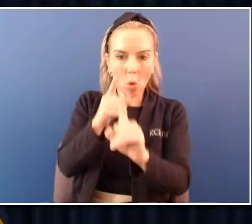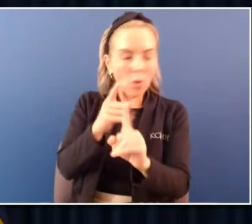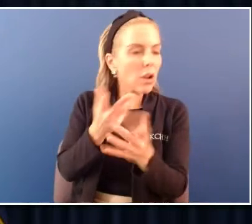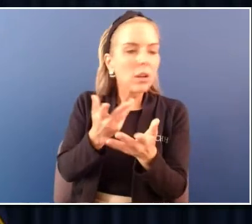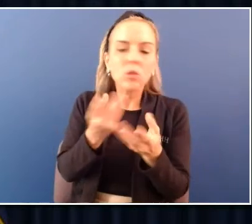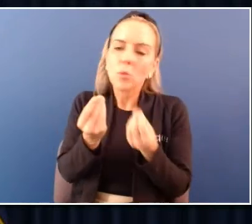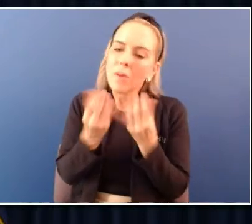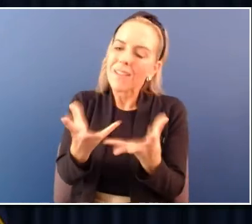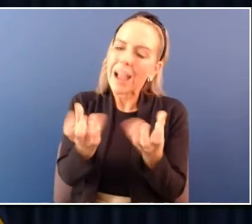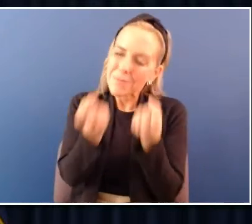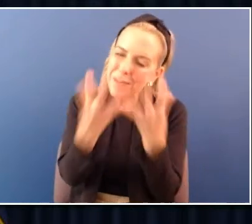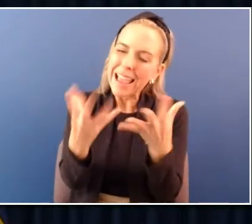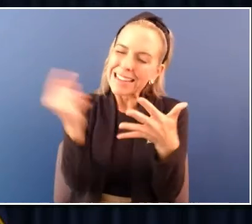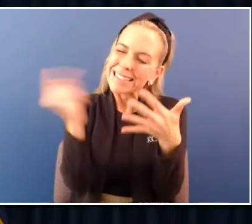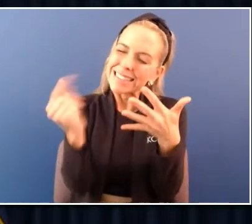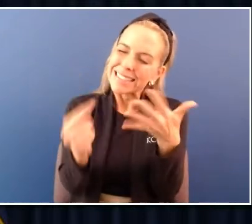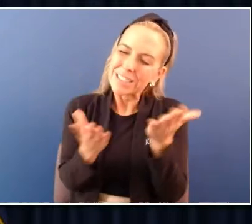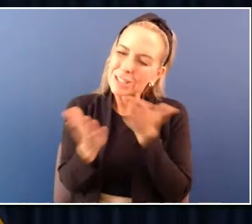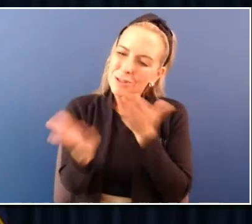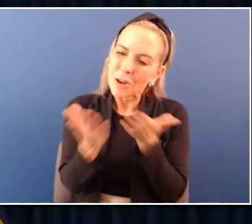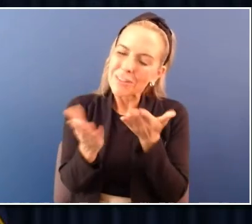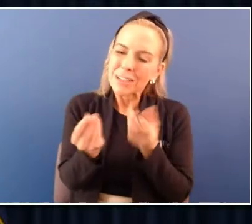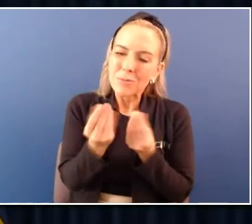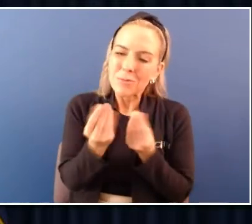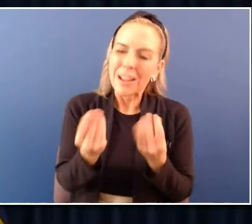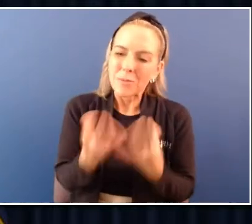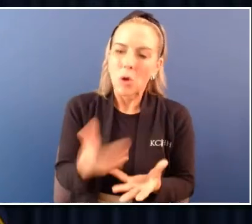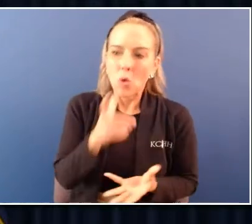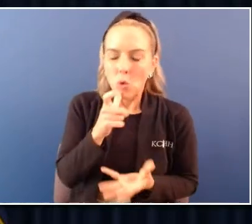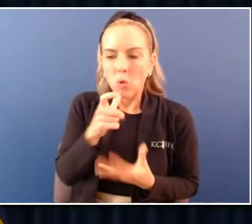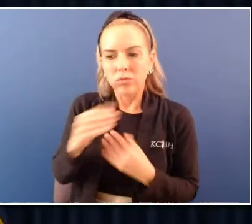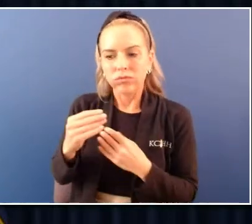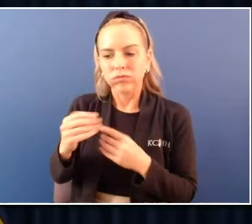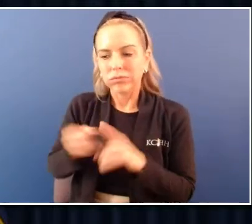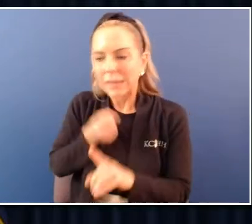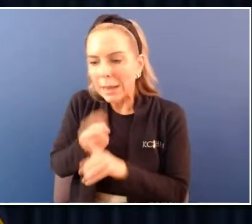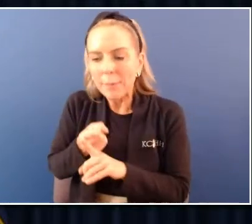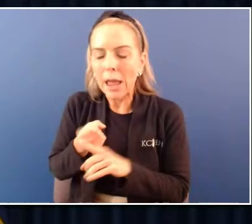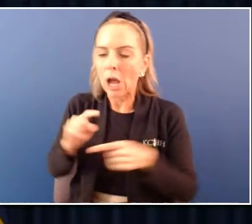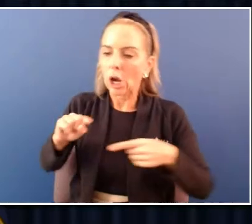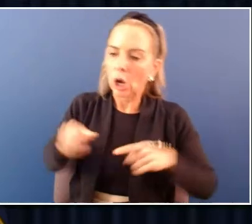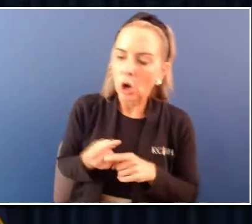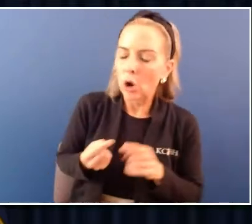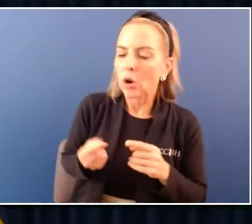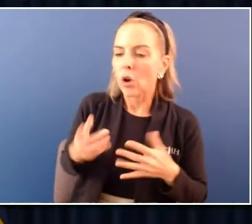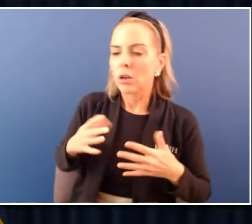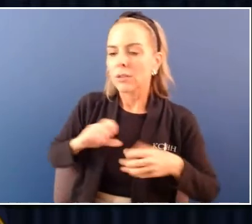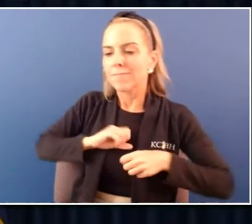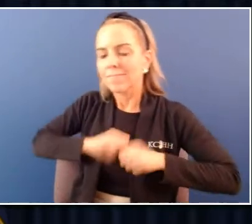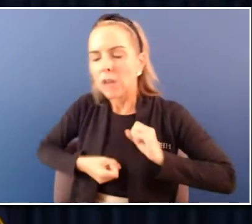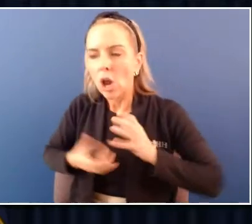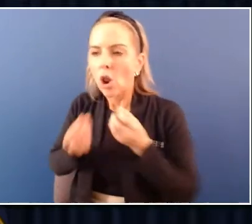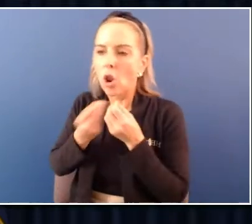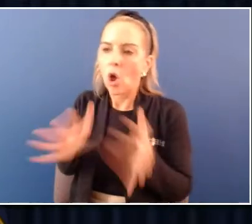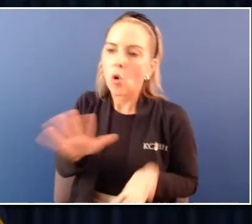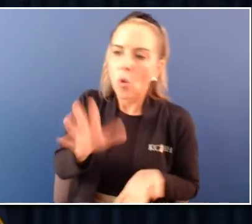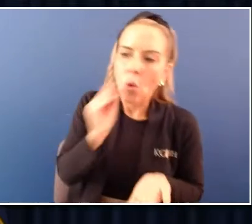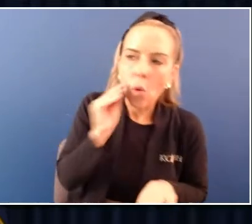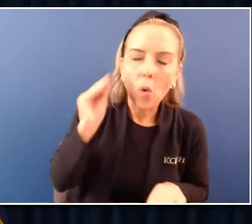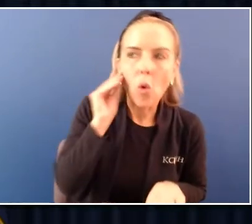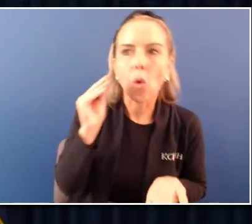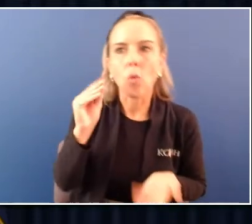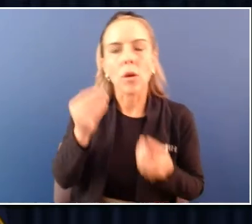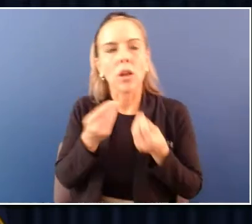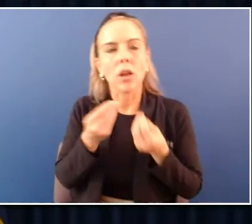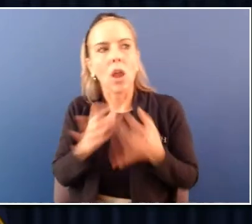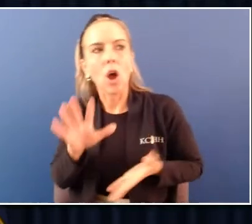services to those that have been hurt, impacted, lost a loved one, lost a home, every time that we can, and to